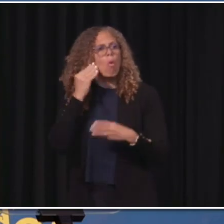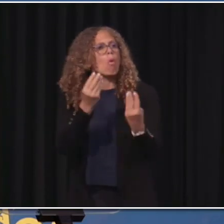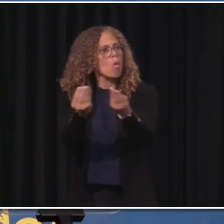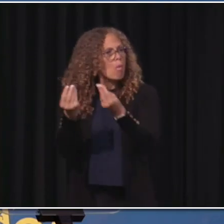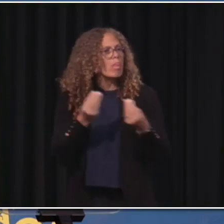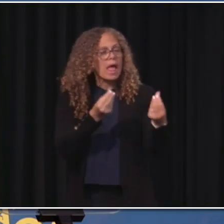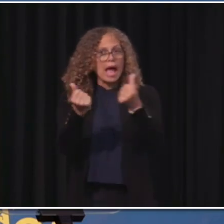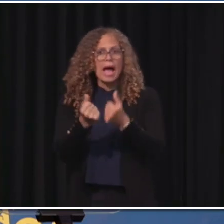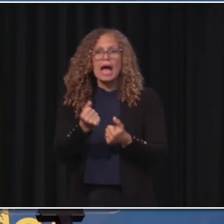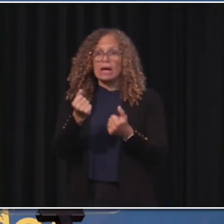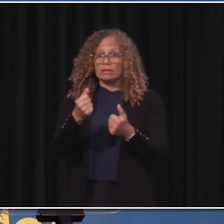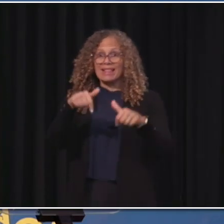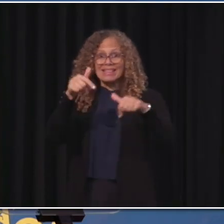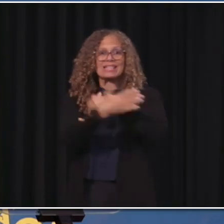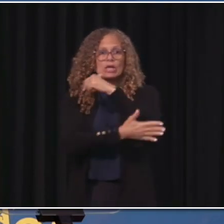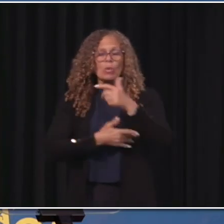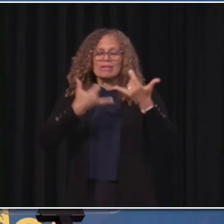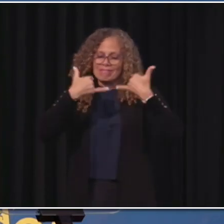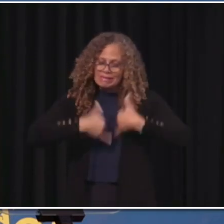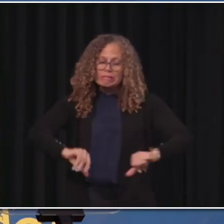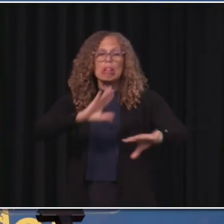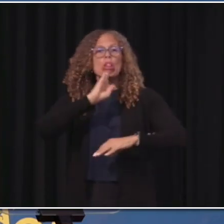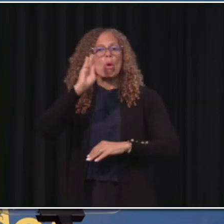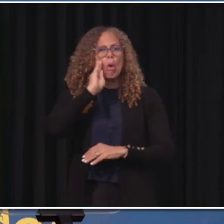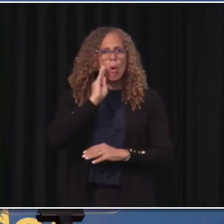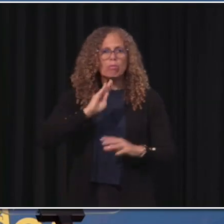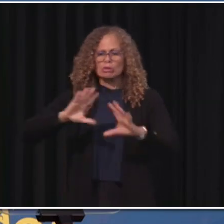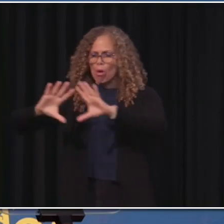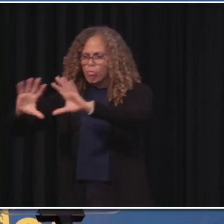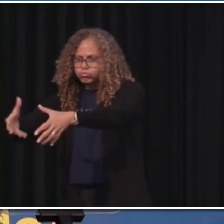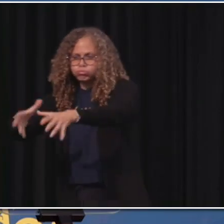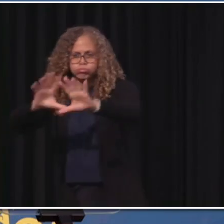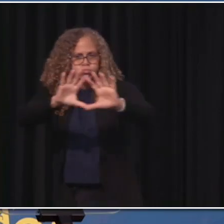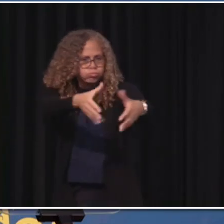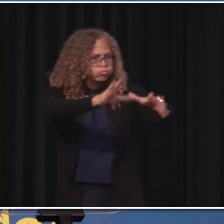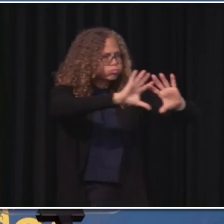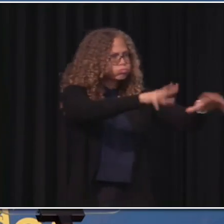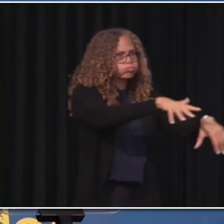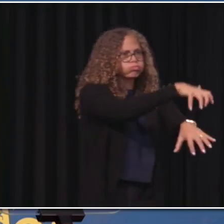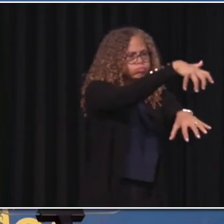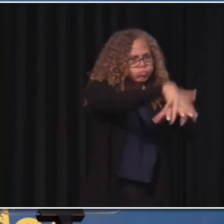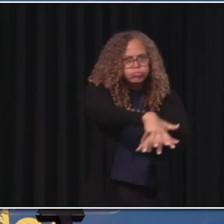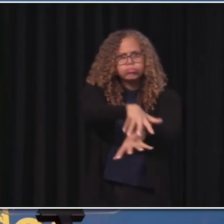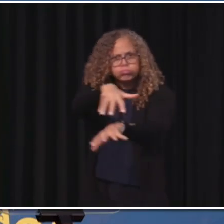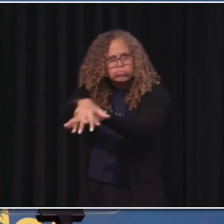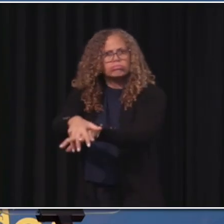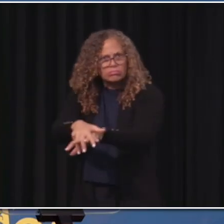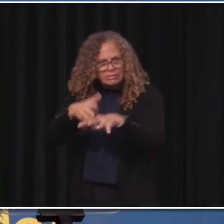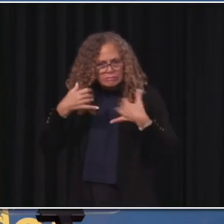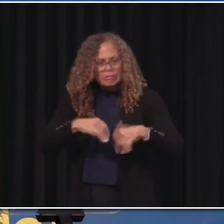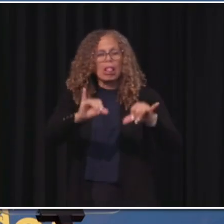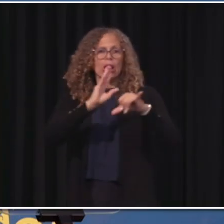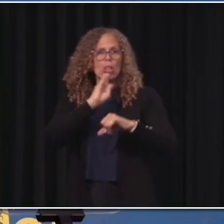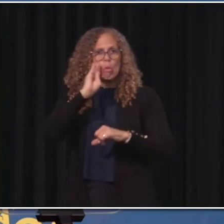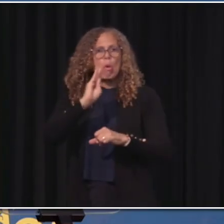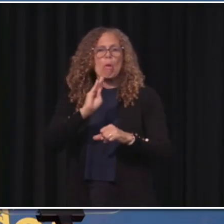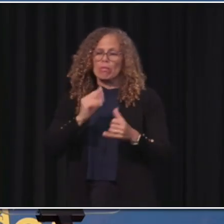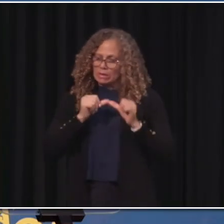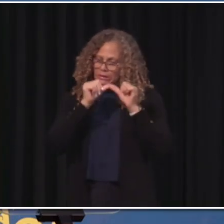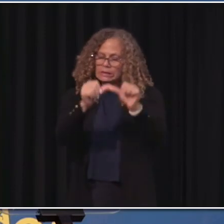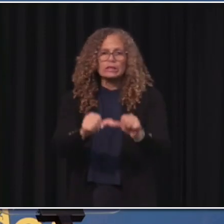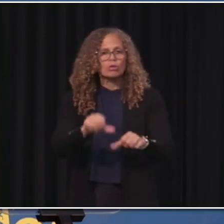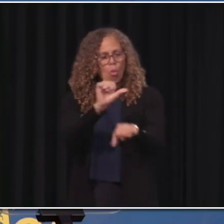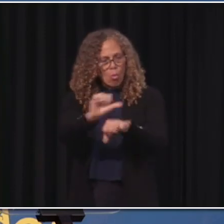still home to the Kumeyaay, Luiseño, Kupa, and Cahuilla people. Our people continue to live, work, and raise